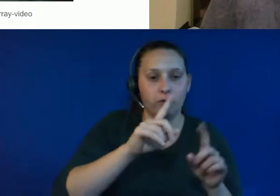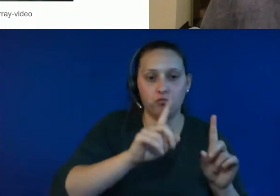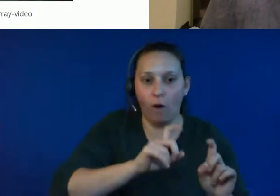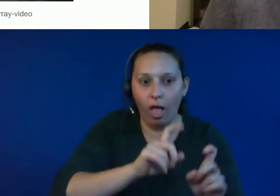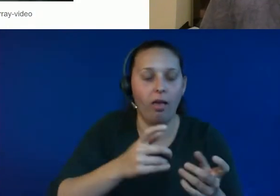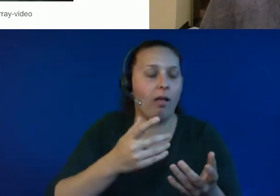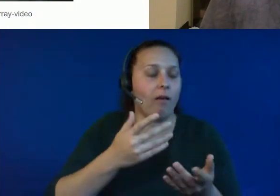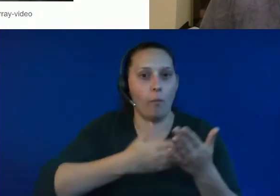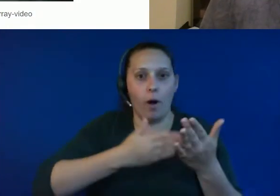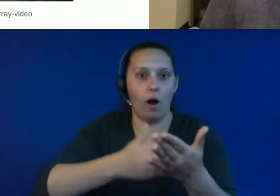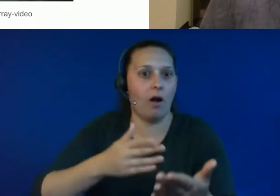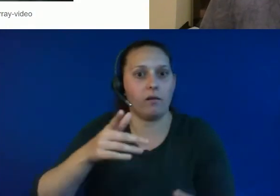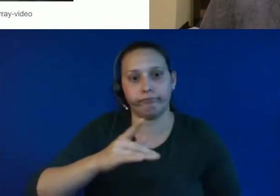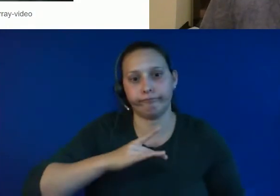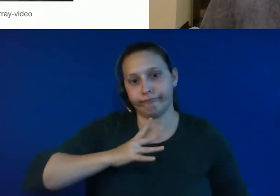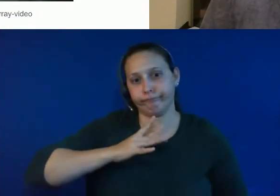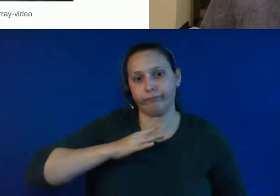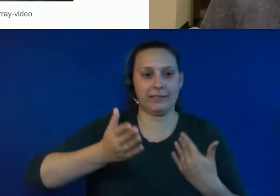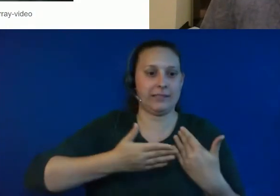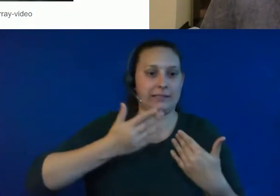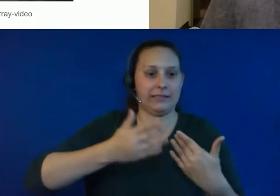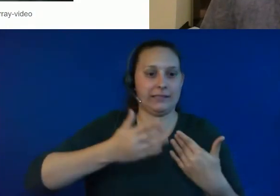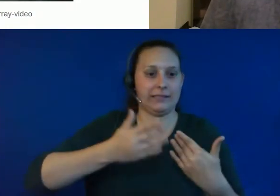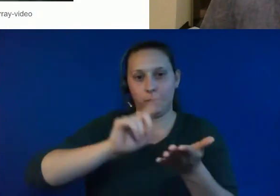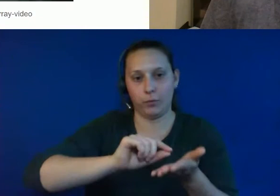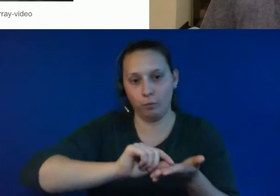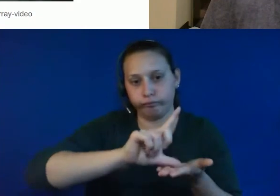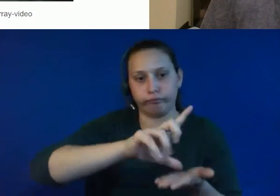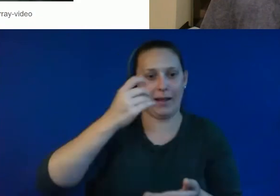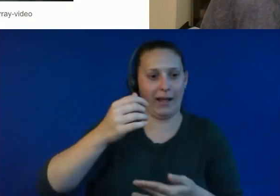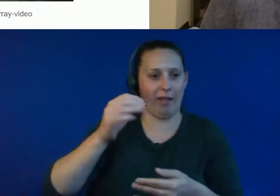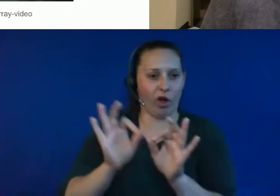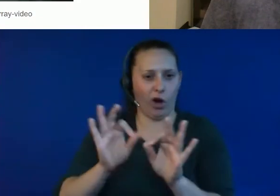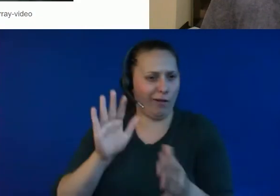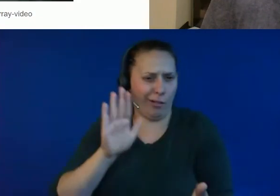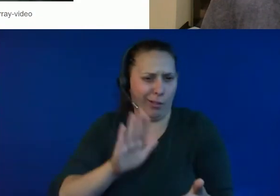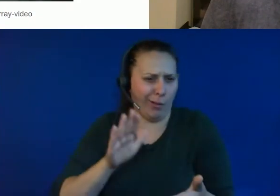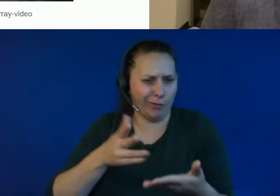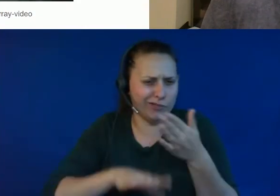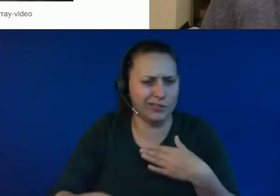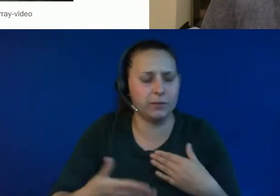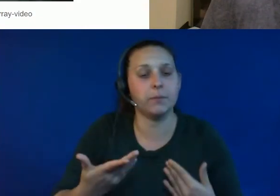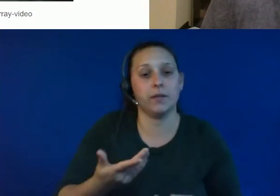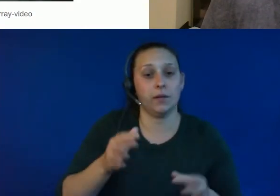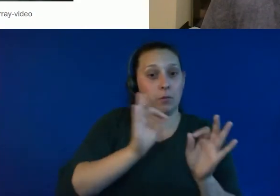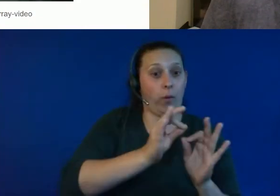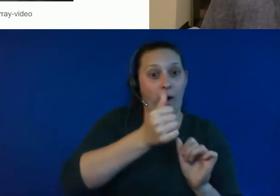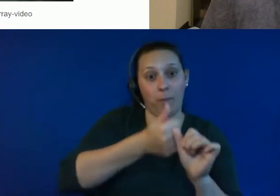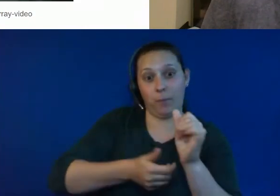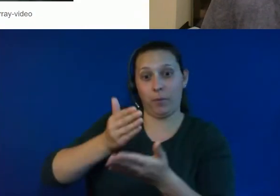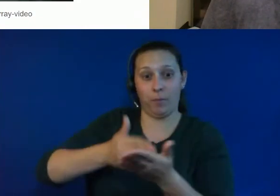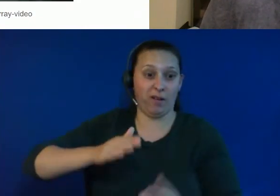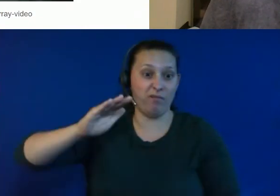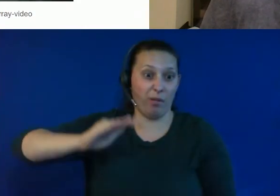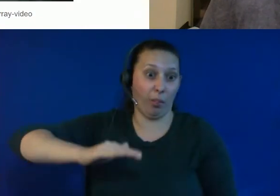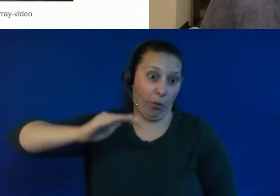parts. Because it's so simple to print and because of the labor costs being so low, the price per part is actually quite low in terms